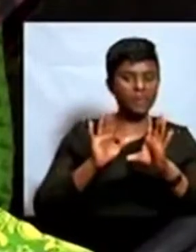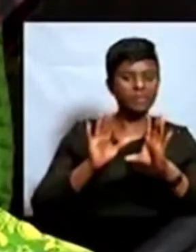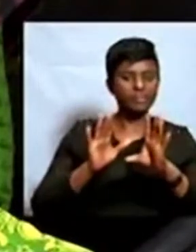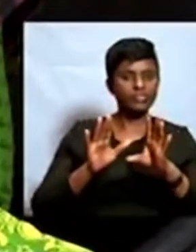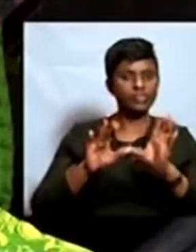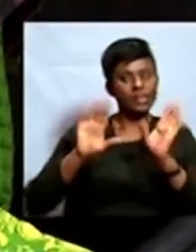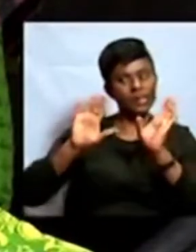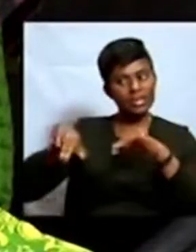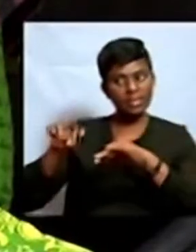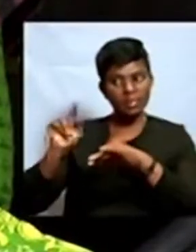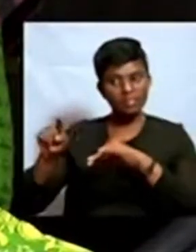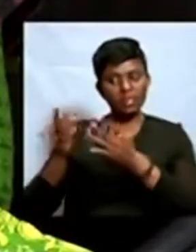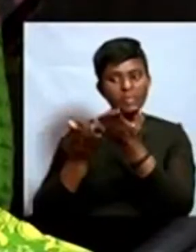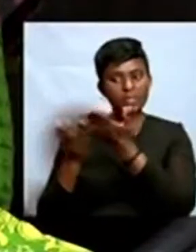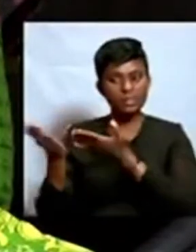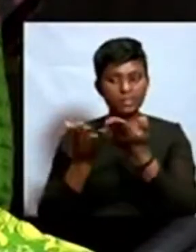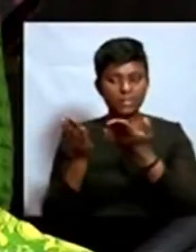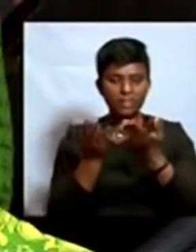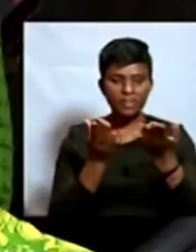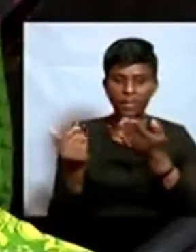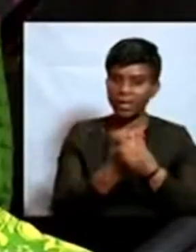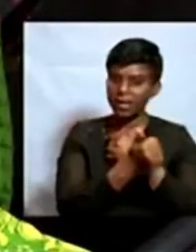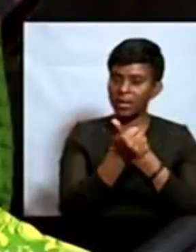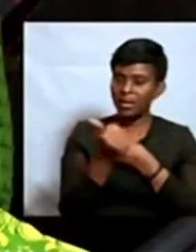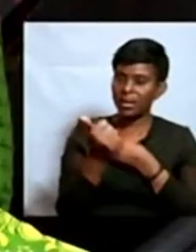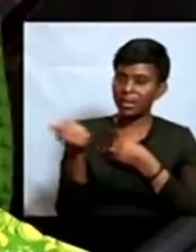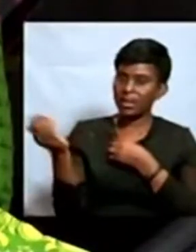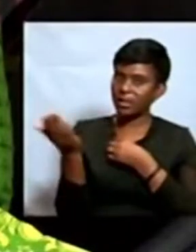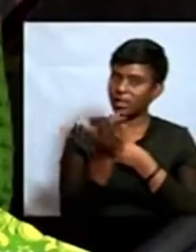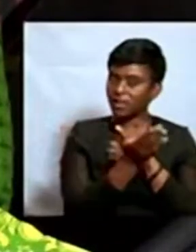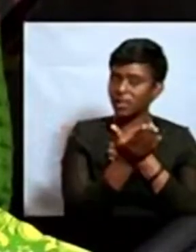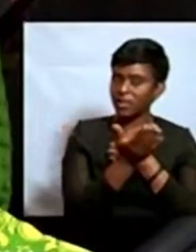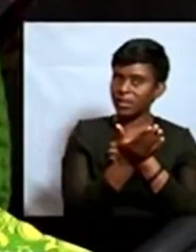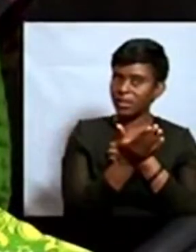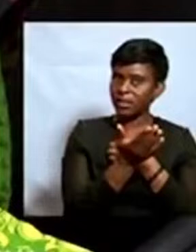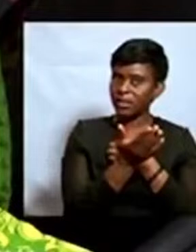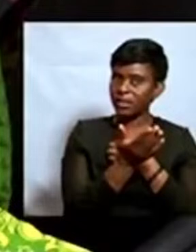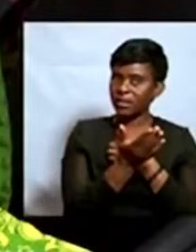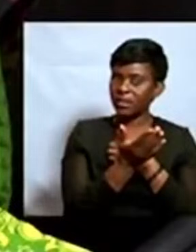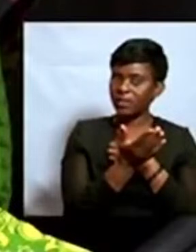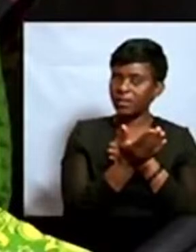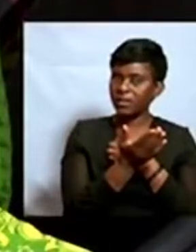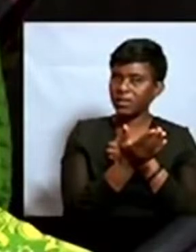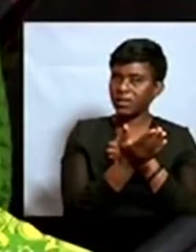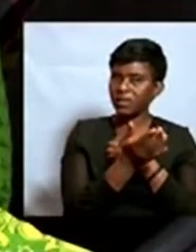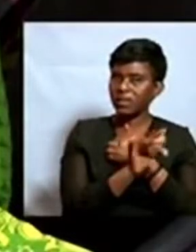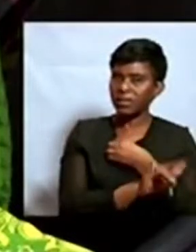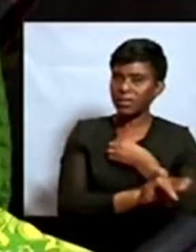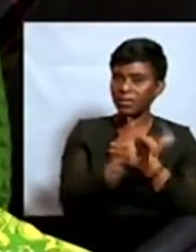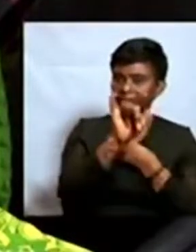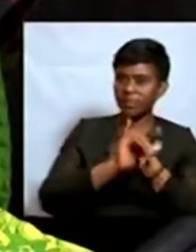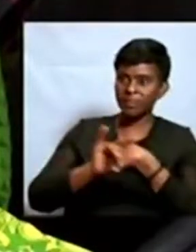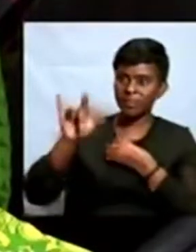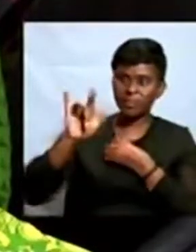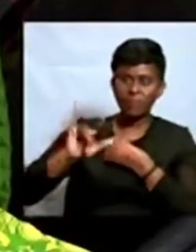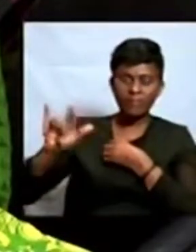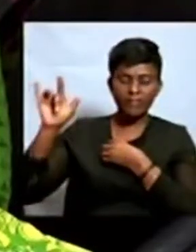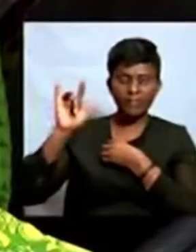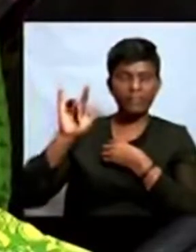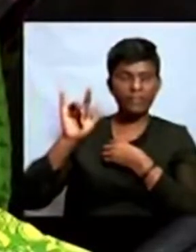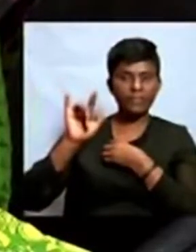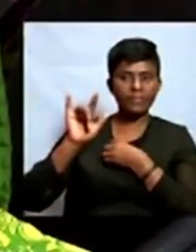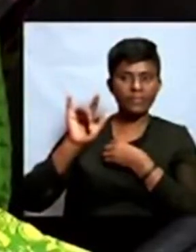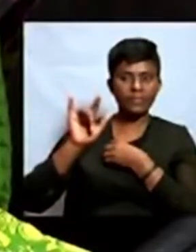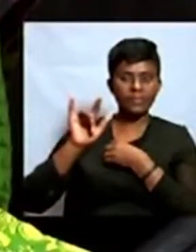leave these these other poorly serviced airplanes